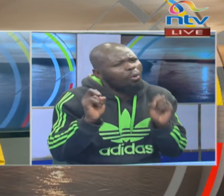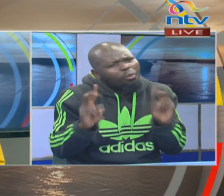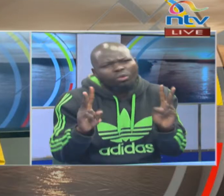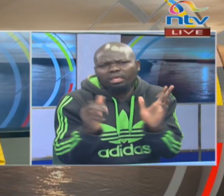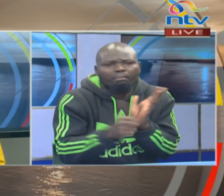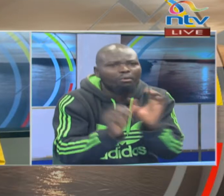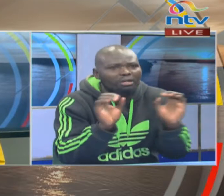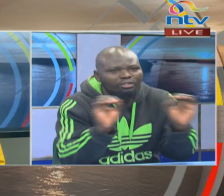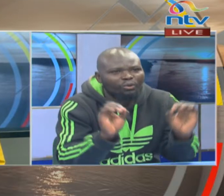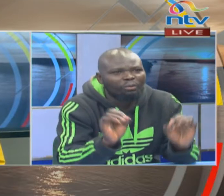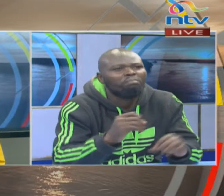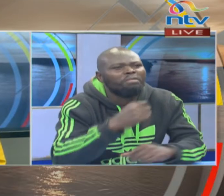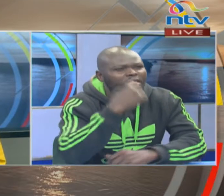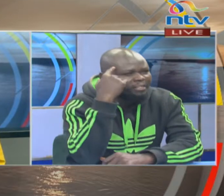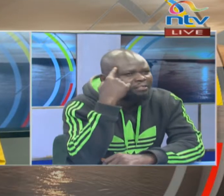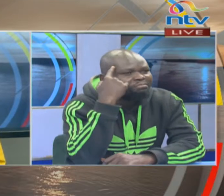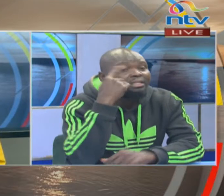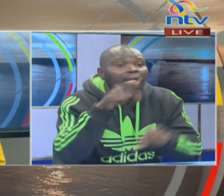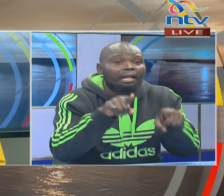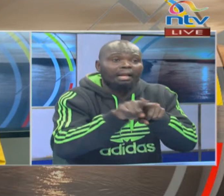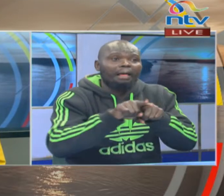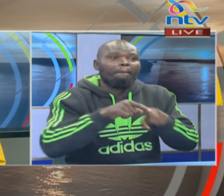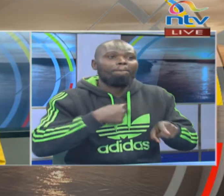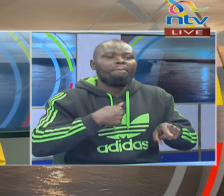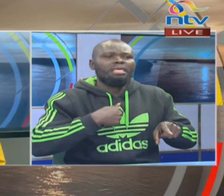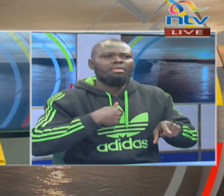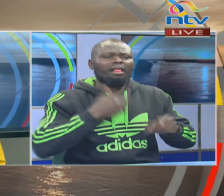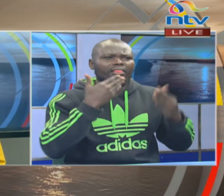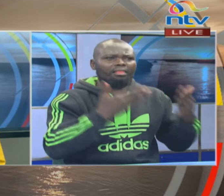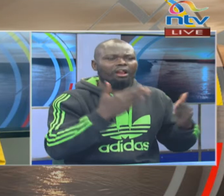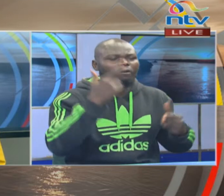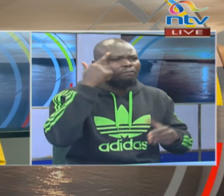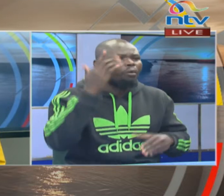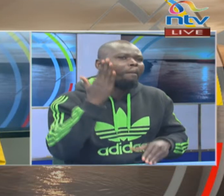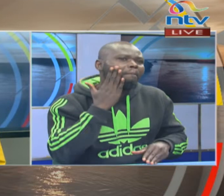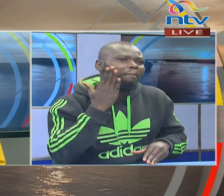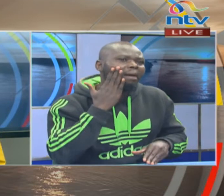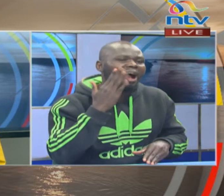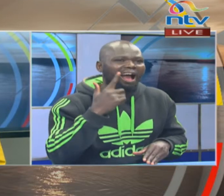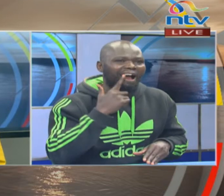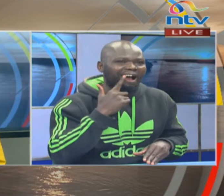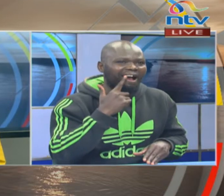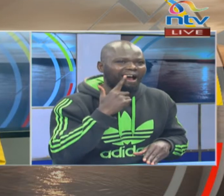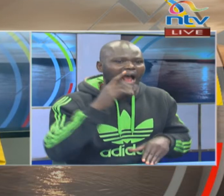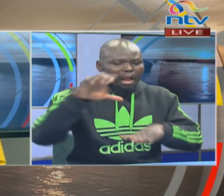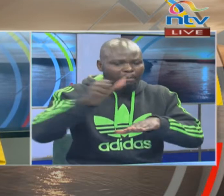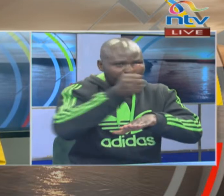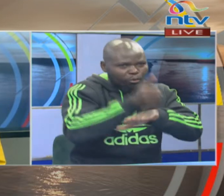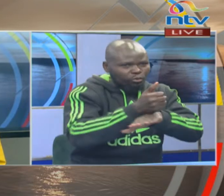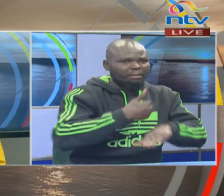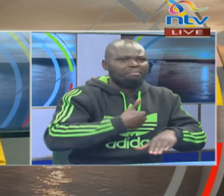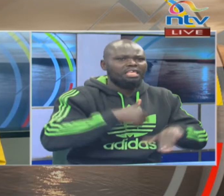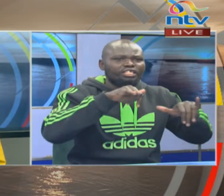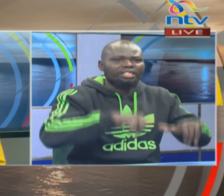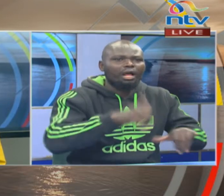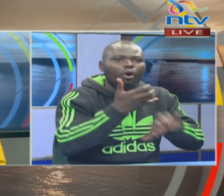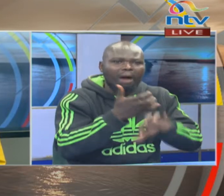Form 4, and then we agreed that I wait until she finishes her school. Her mother,